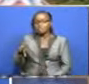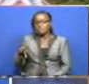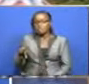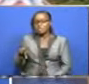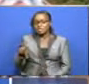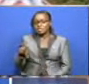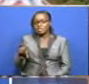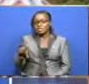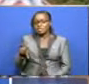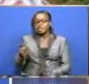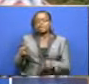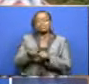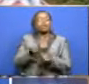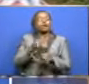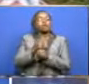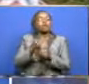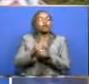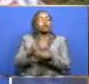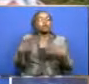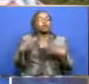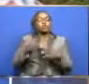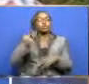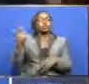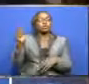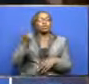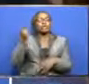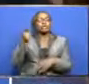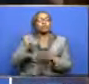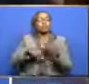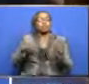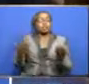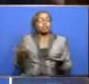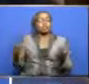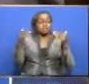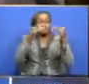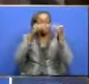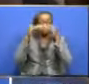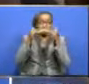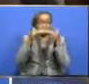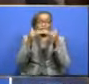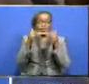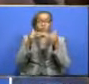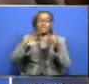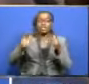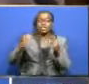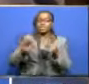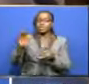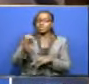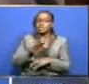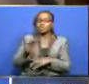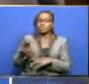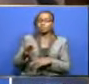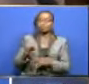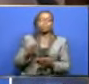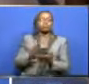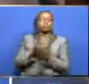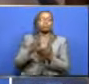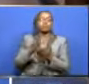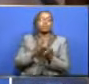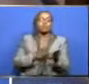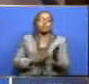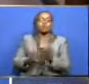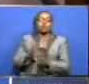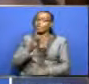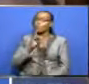can work for the people of Kenya at whatever level. But as events at the County Assembly appear to have stalled amid claims of intimidation and